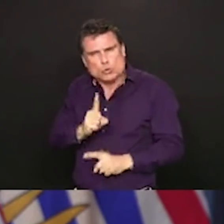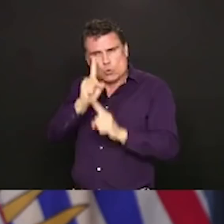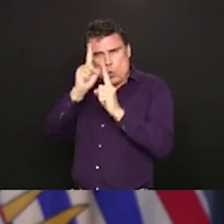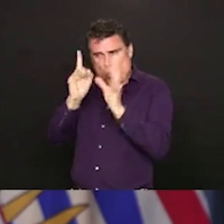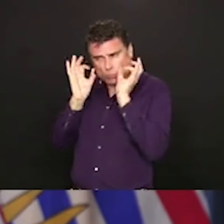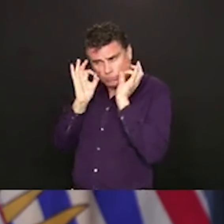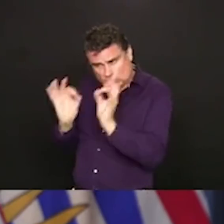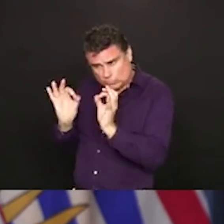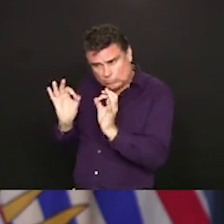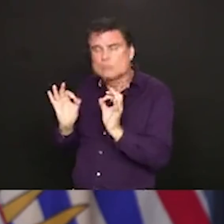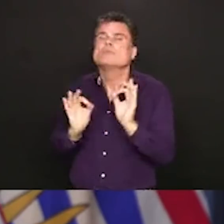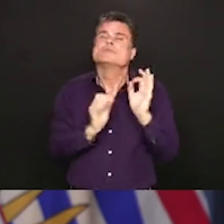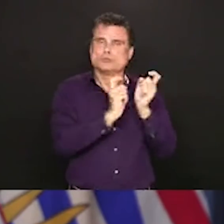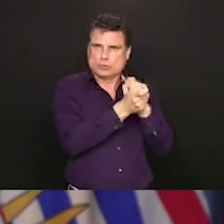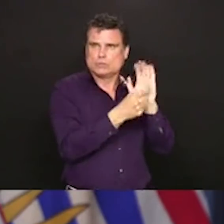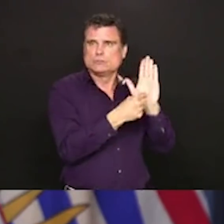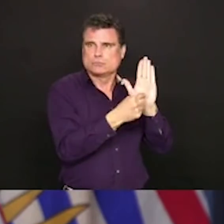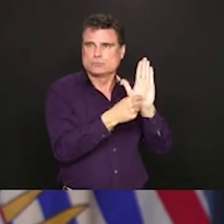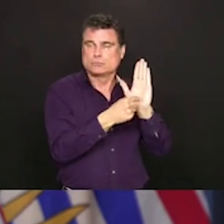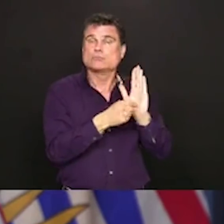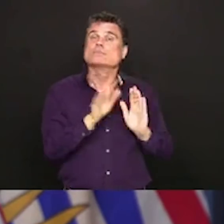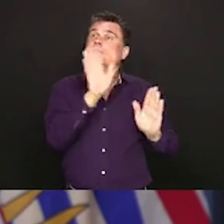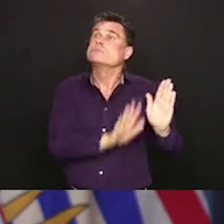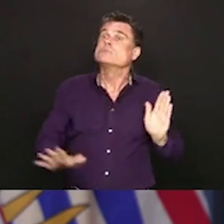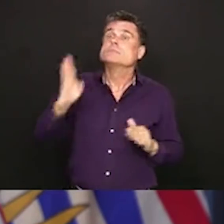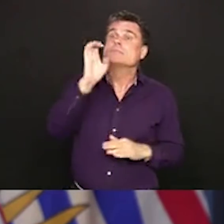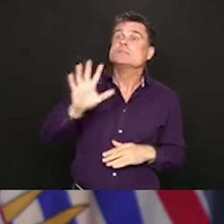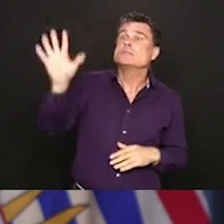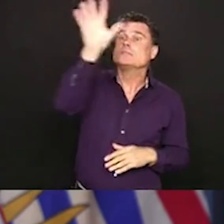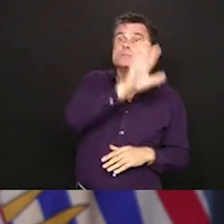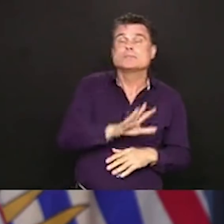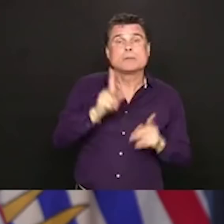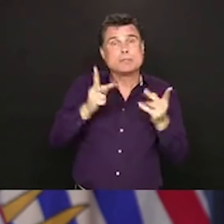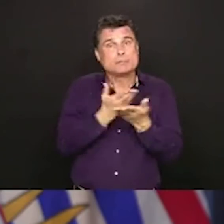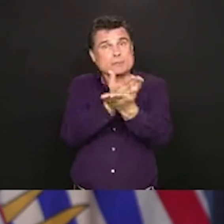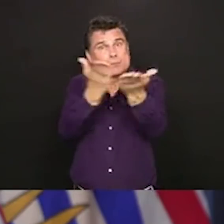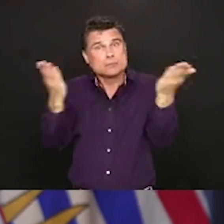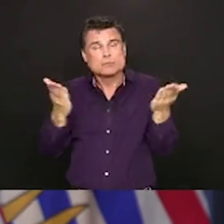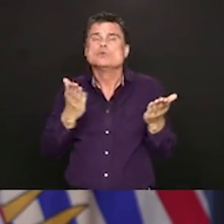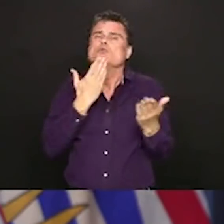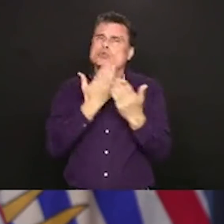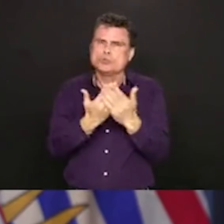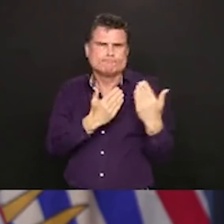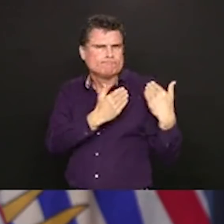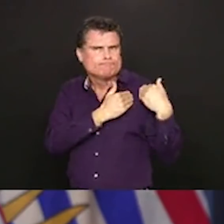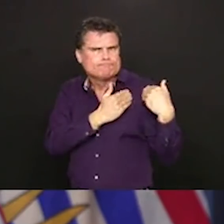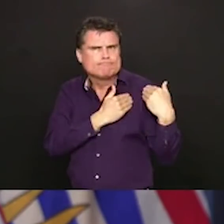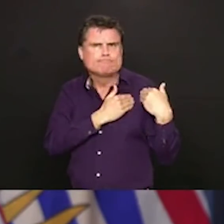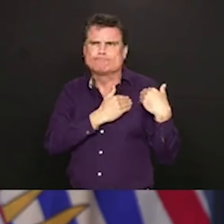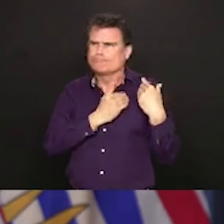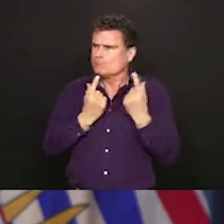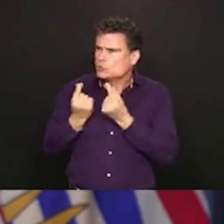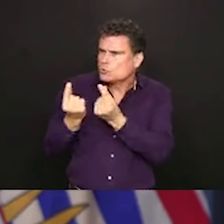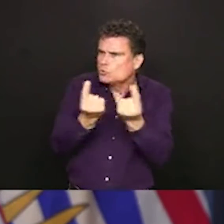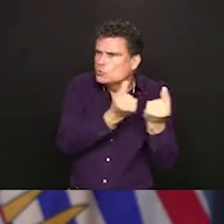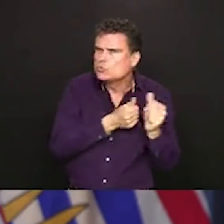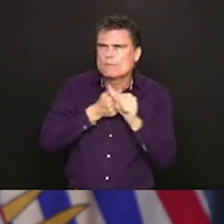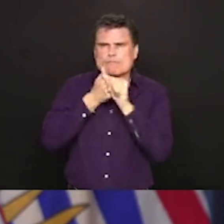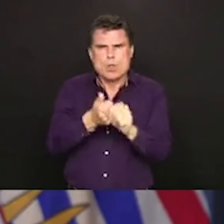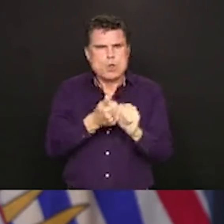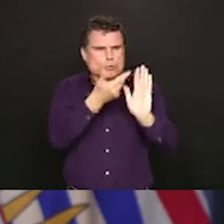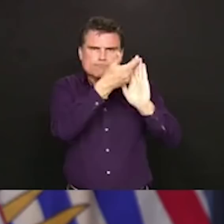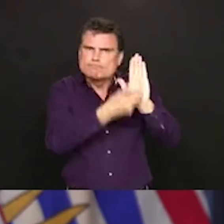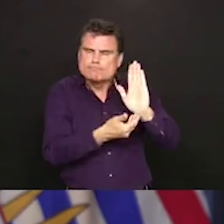the importance of maintaining things like our safe physical distance. Being mindful of those around us. Keeping our community